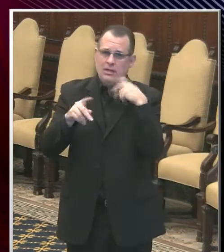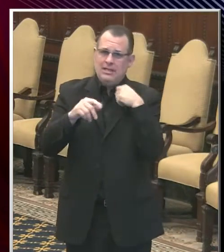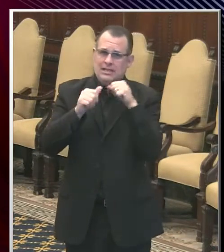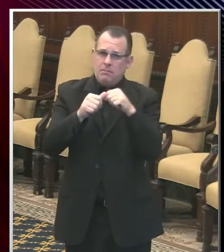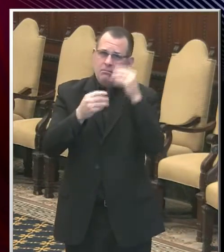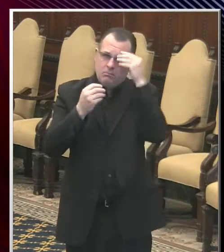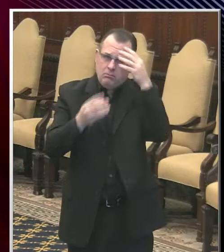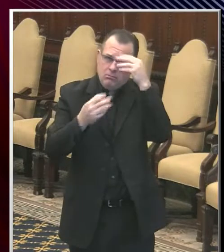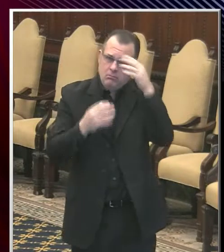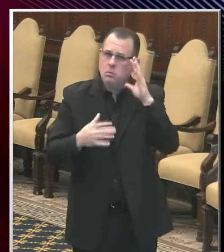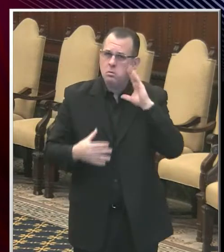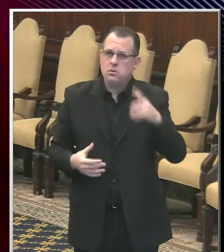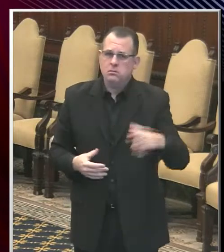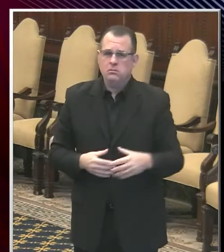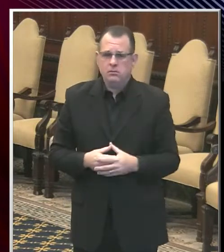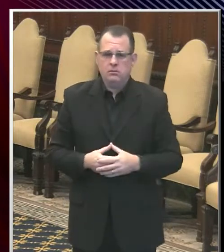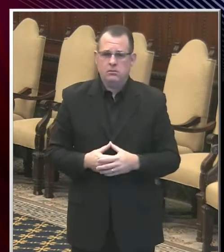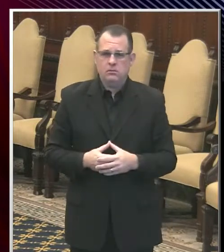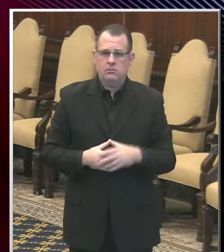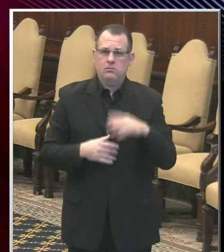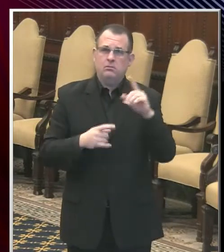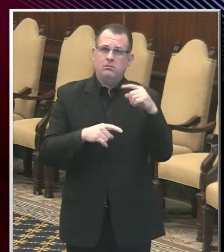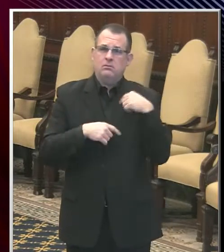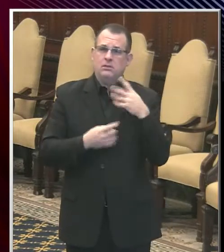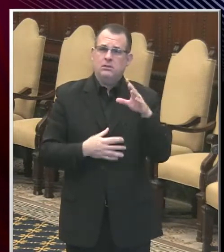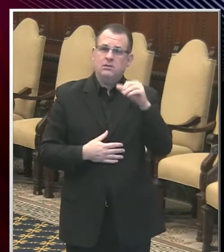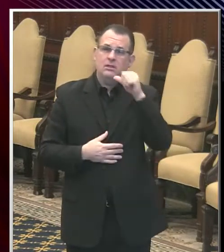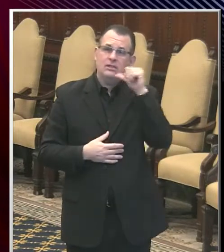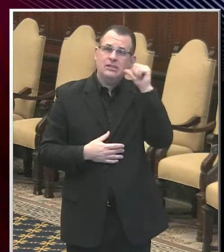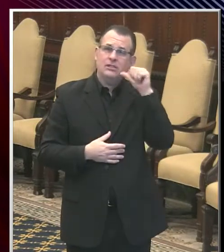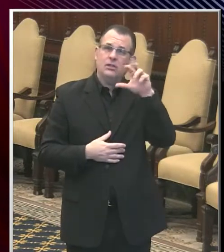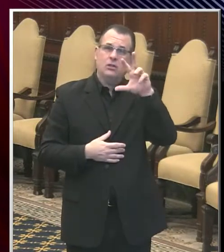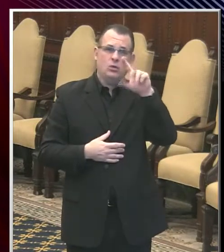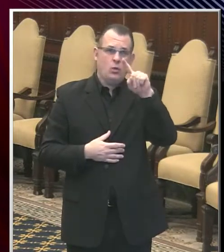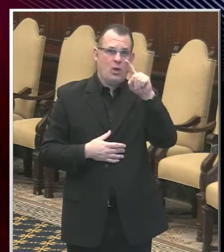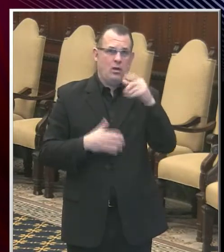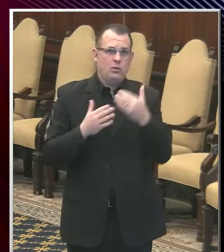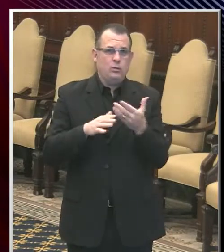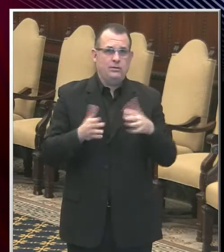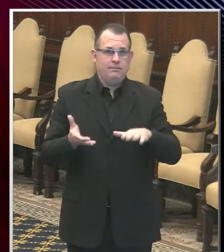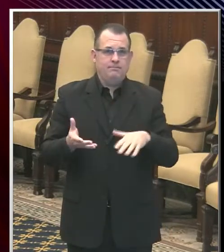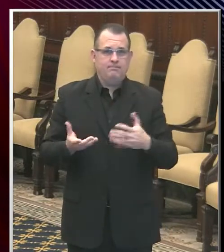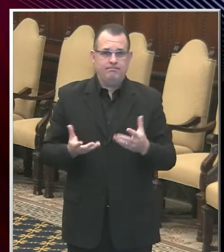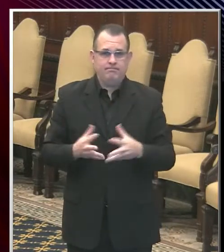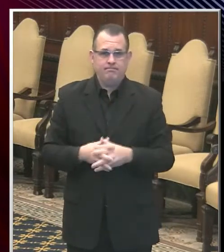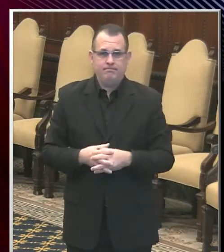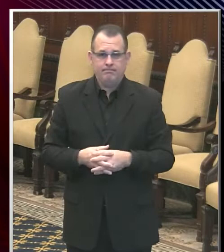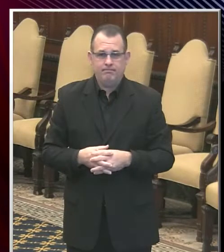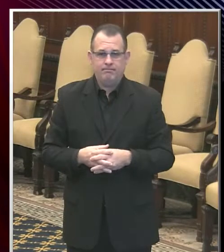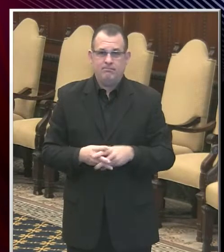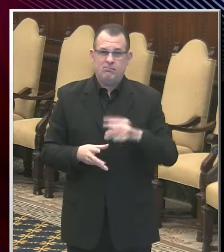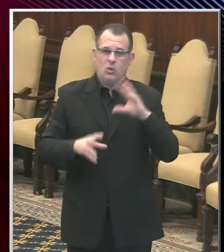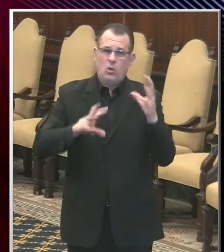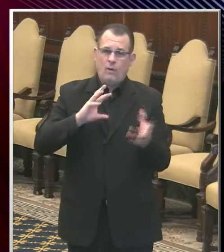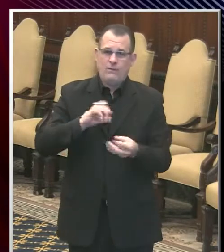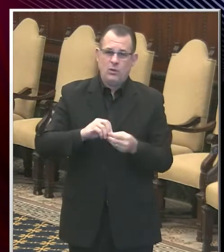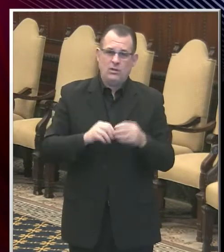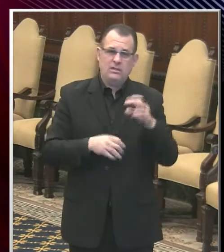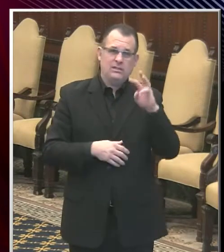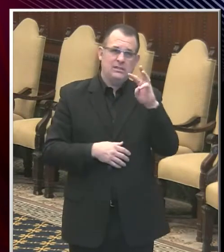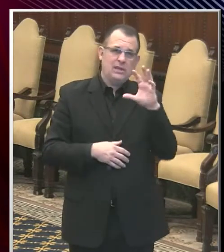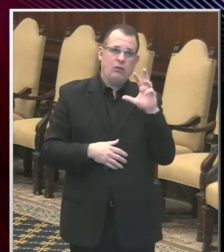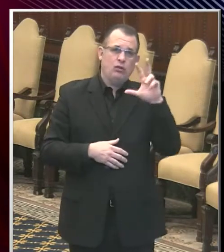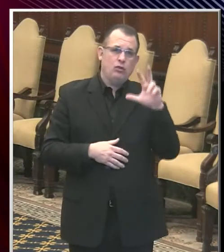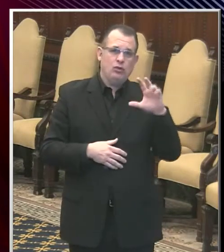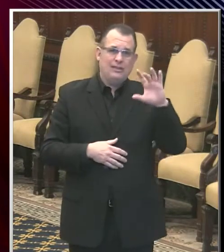conferences. Since yesterday, we have 31 new confirmed deaths from coronavirus infection, bringing us to a total of 638 since the beginning